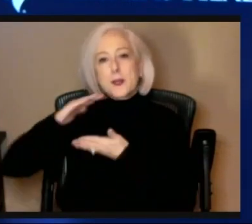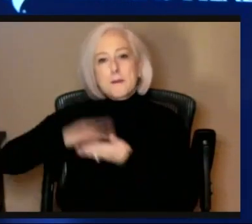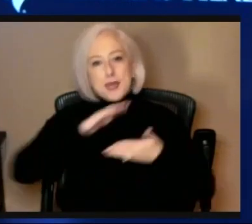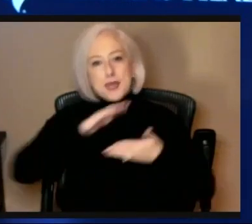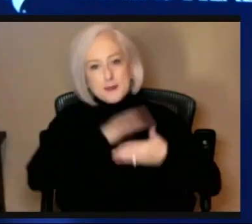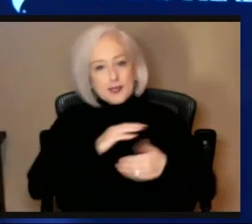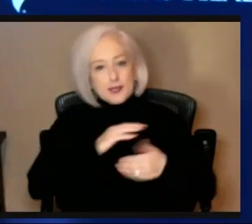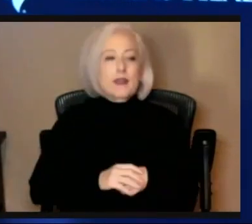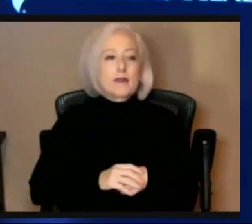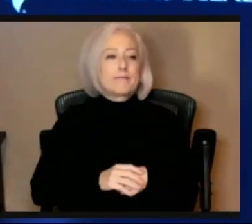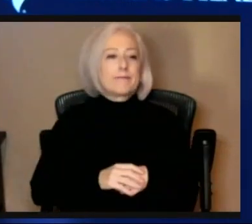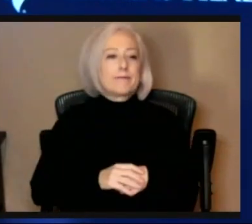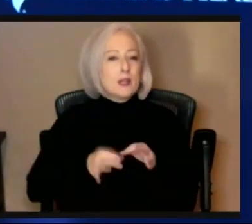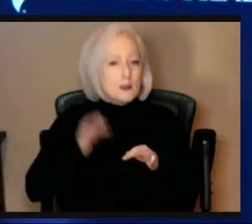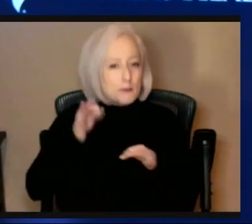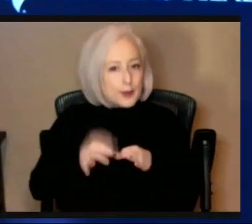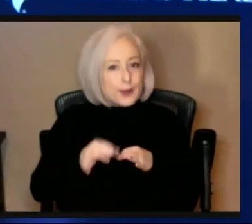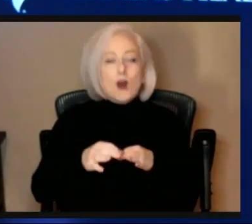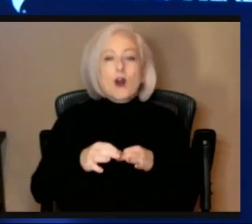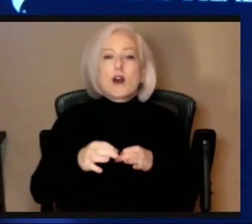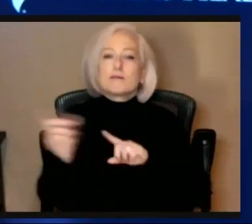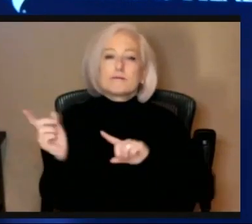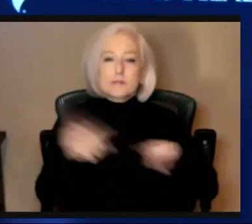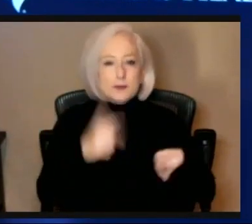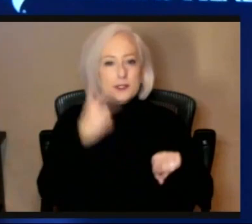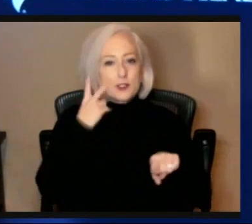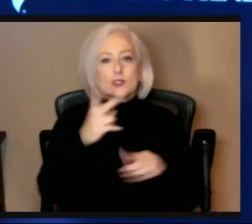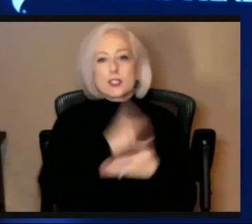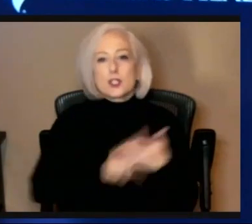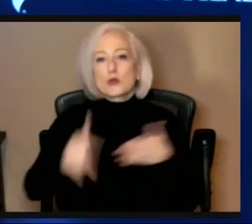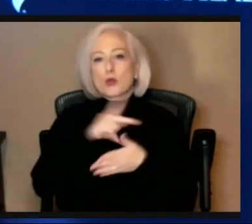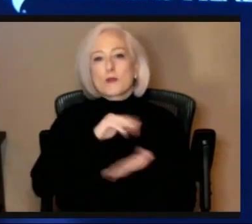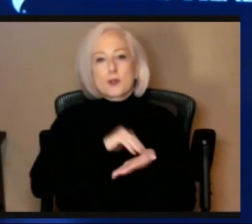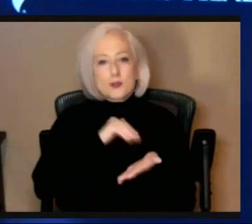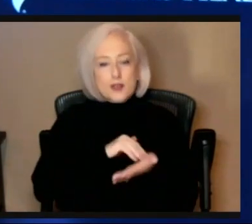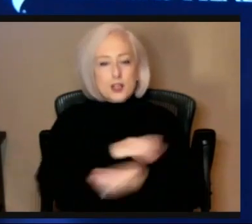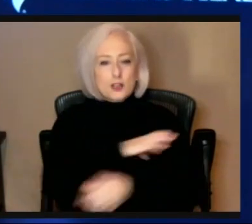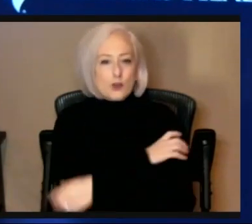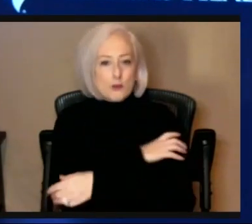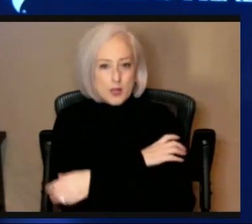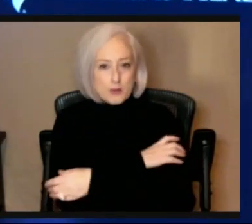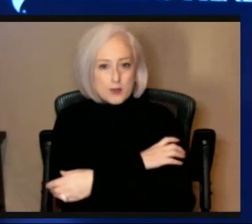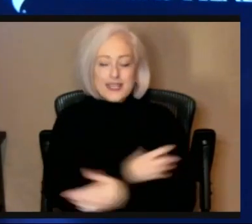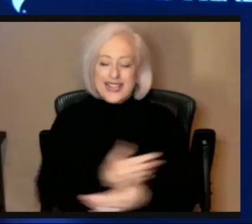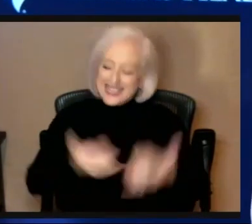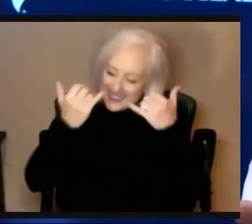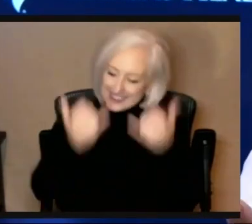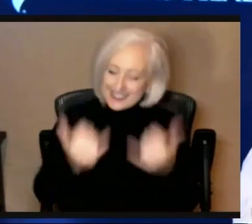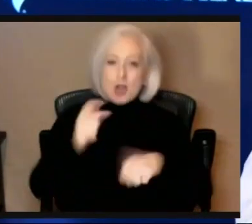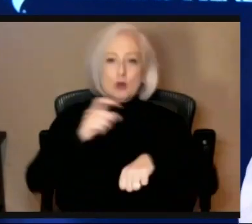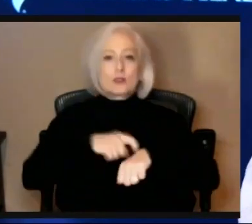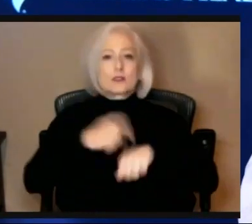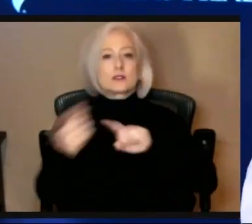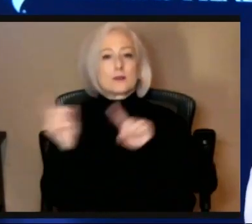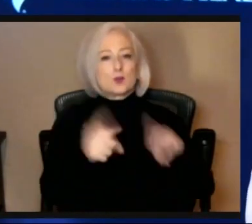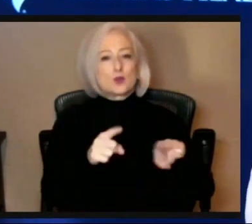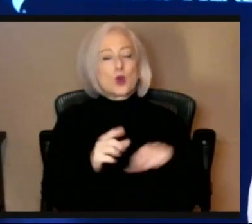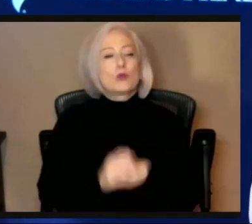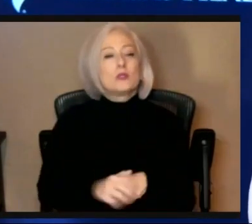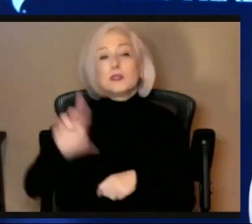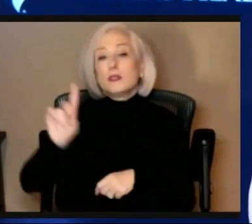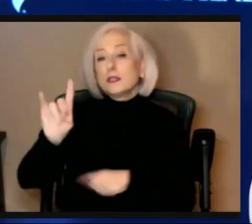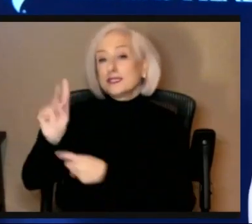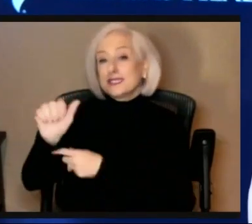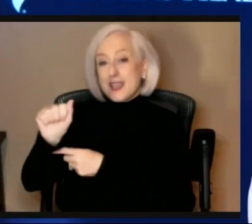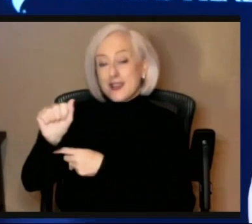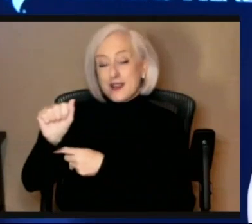in to see your primary care physician for your blood pressure check, now's the time to do it. The data are the data, and I'll tell